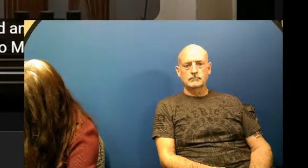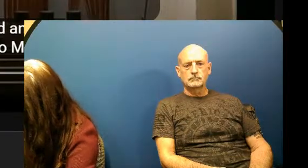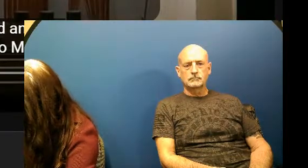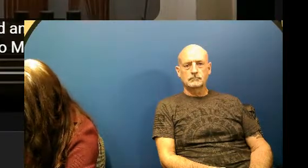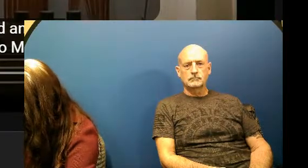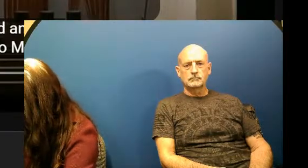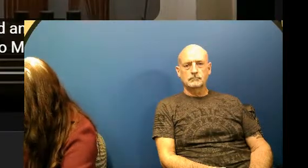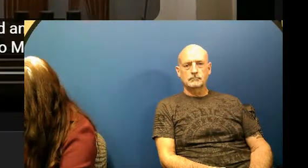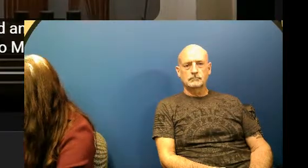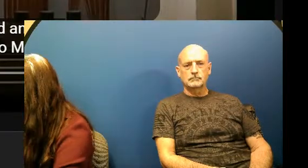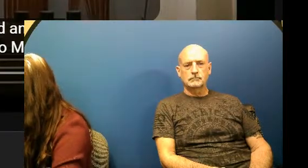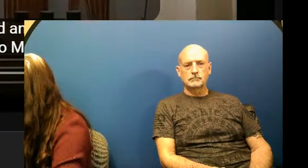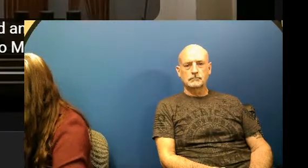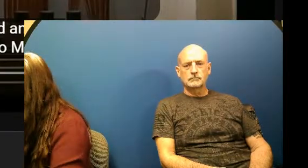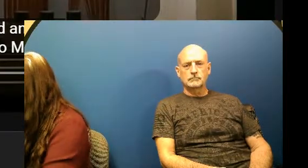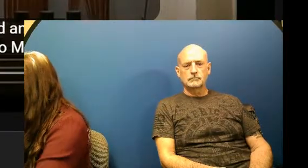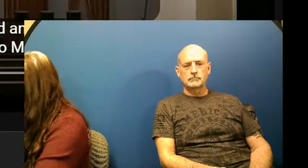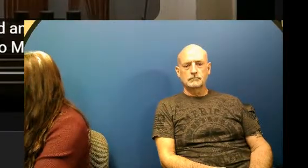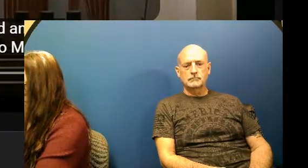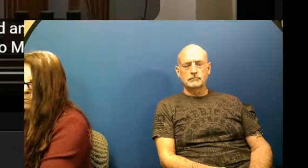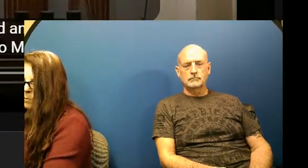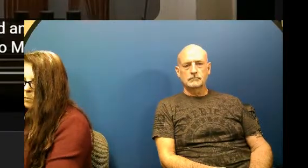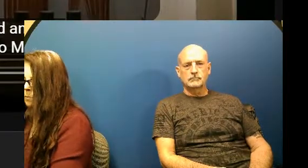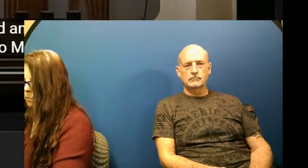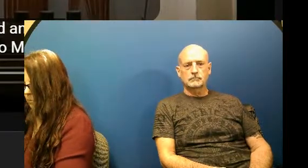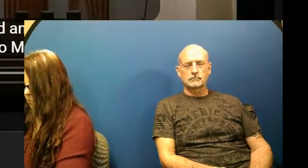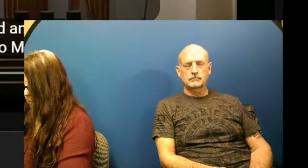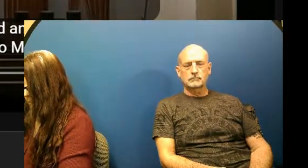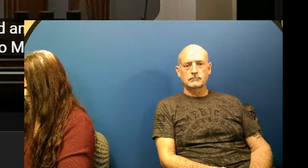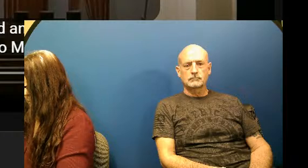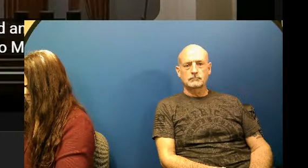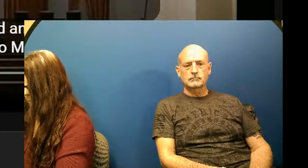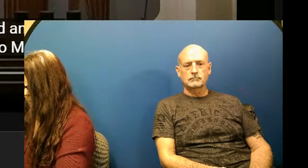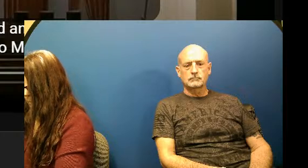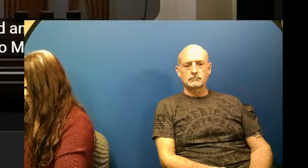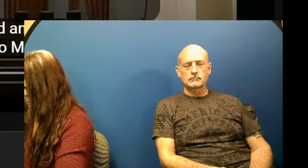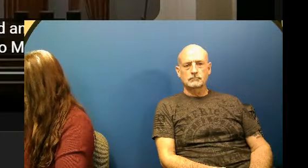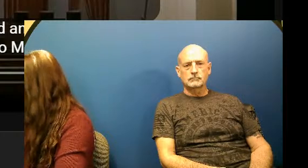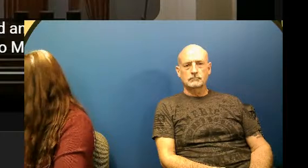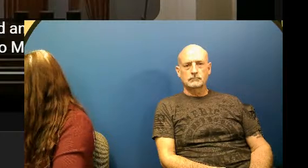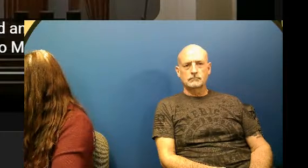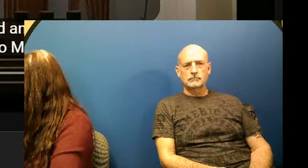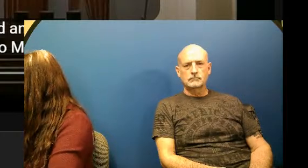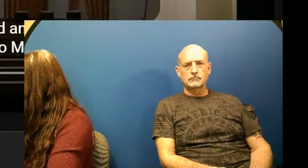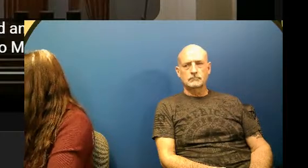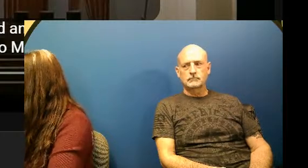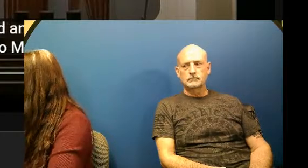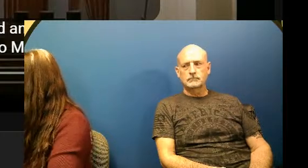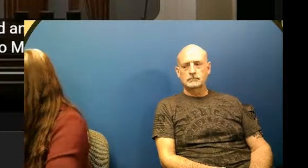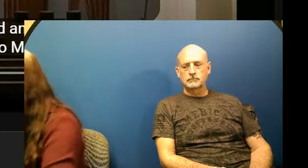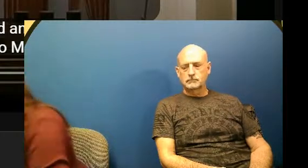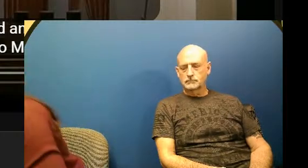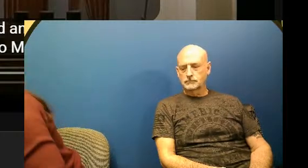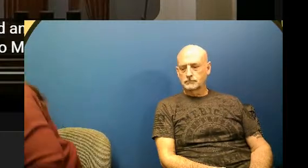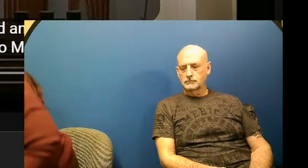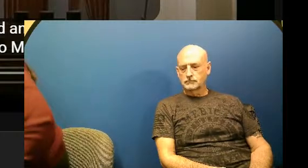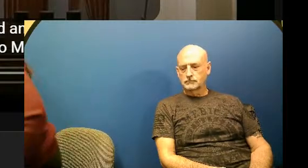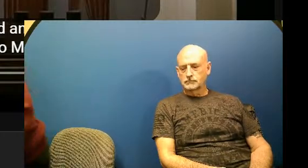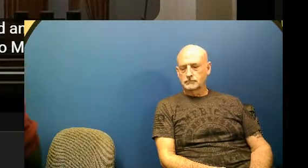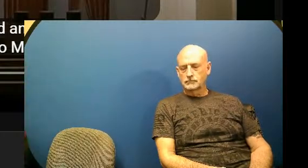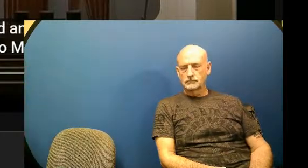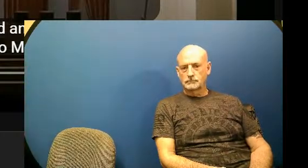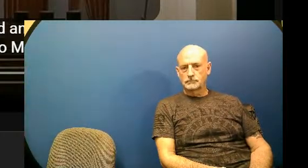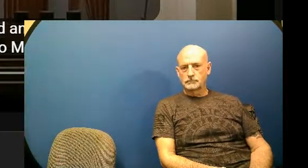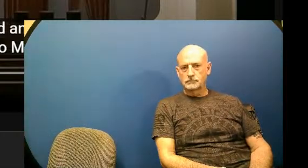their interpretation, a qualified divestiture would prohibit any kind of coordination with that global team of engineers. The other